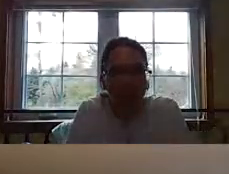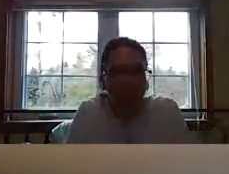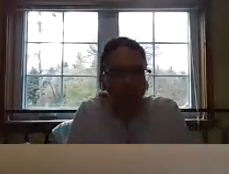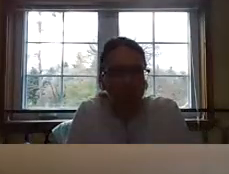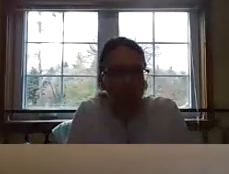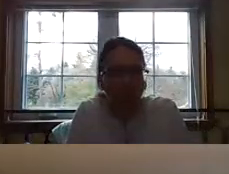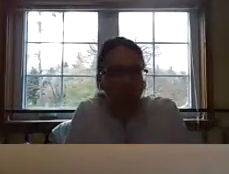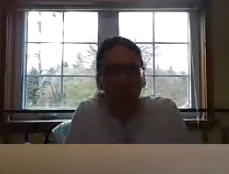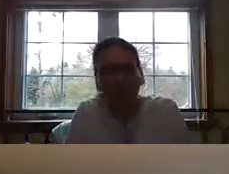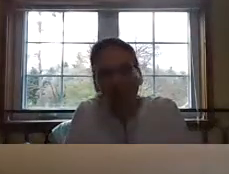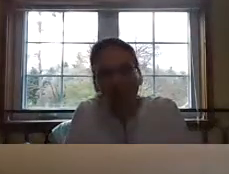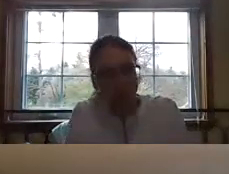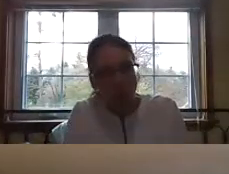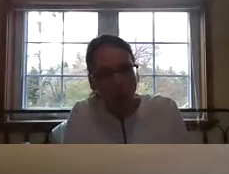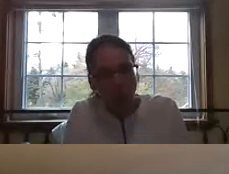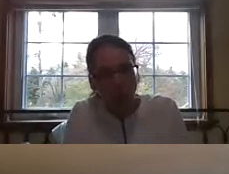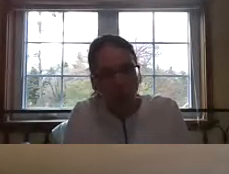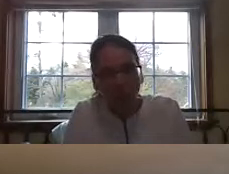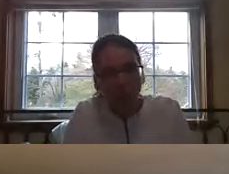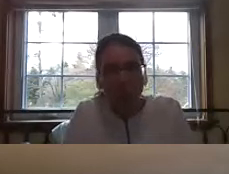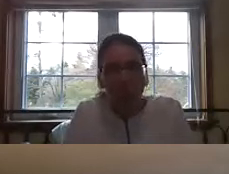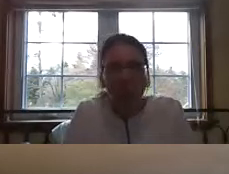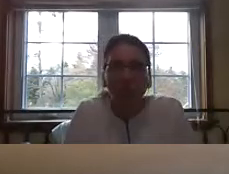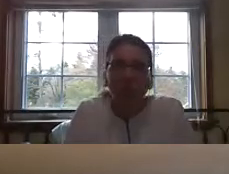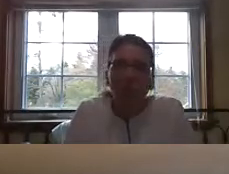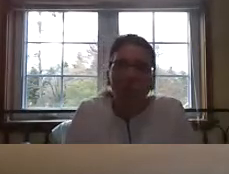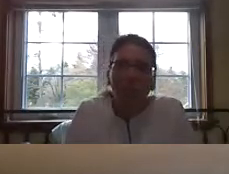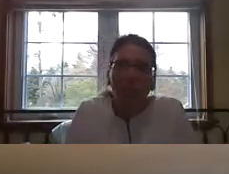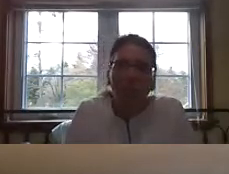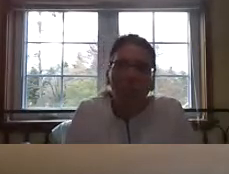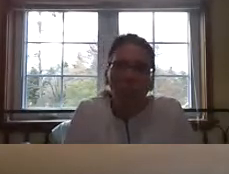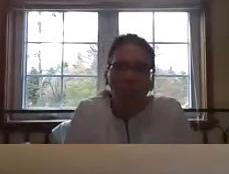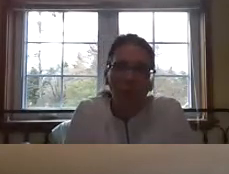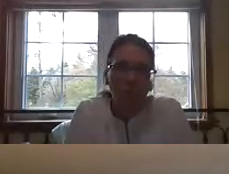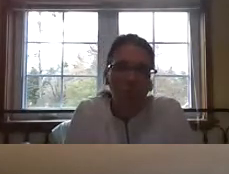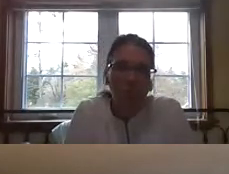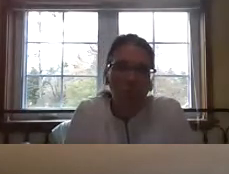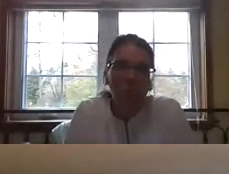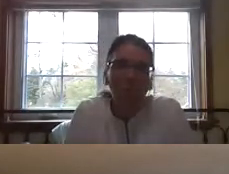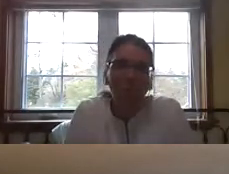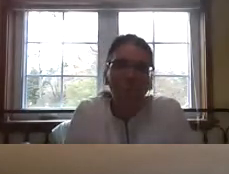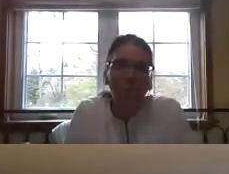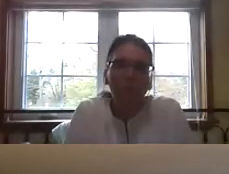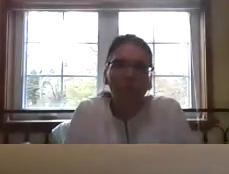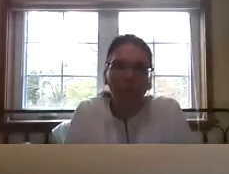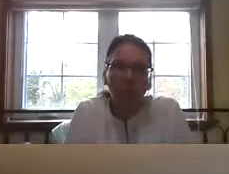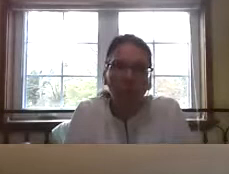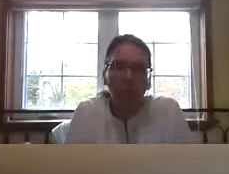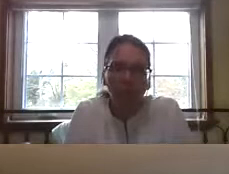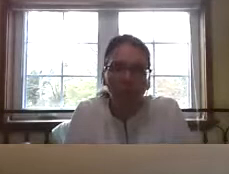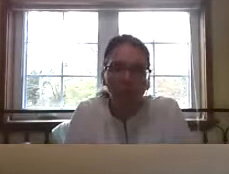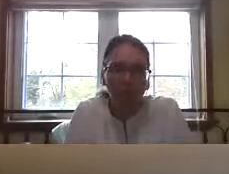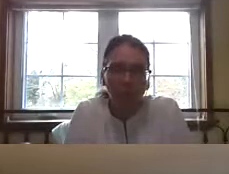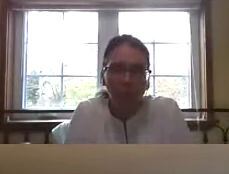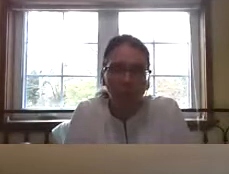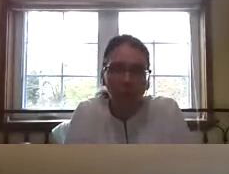two-way segment to a one-way segment back to a two-way segment, as you know. The two-way segment of Bartlett between Murdoch and the park is